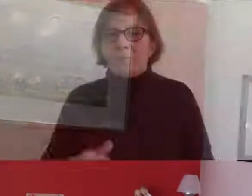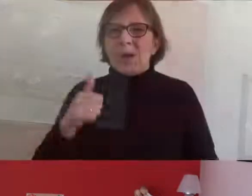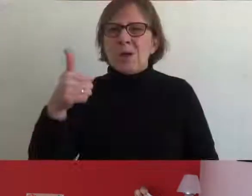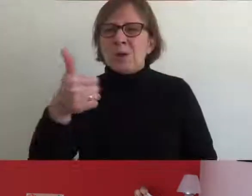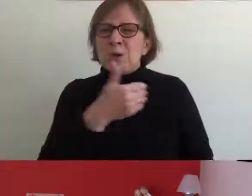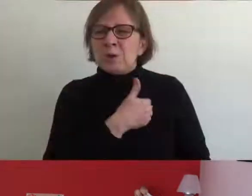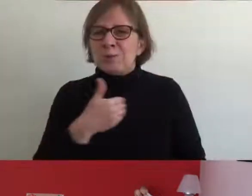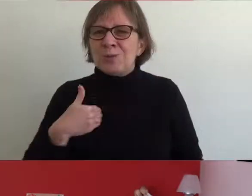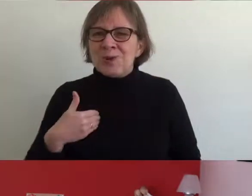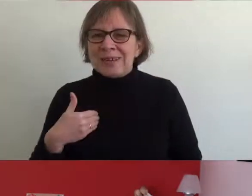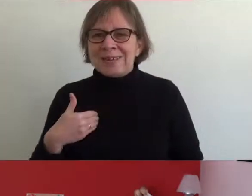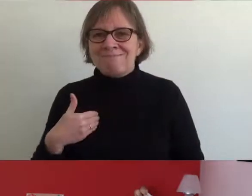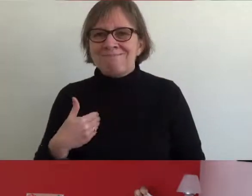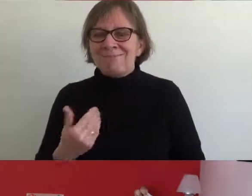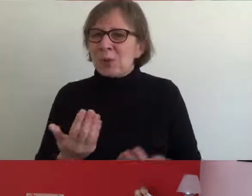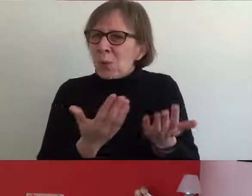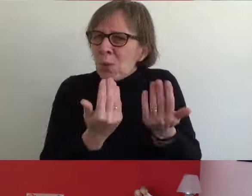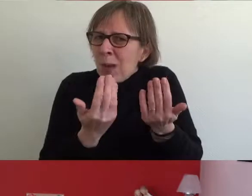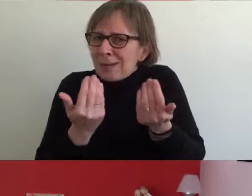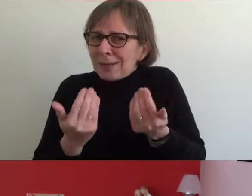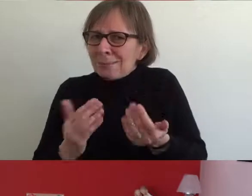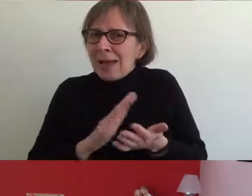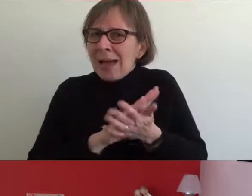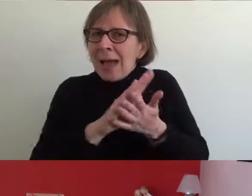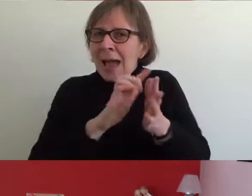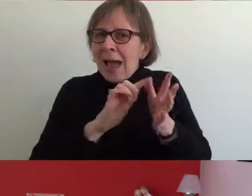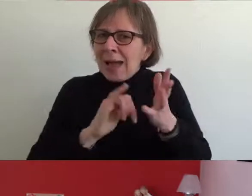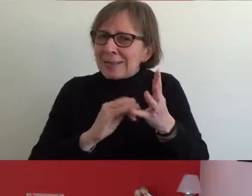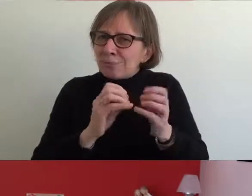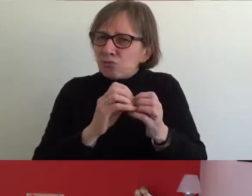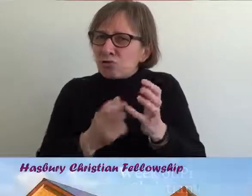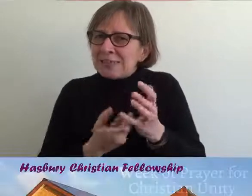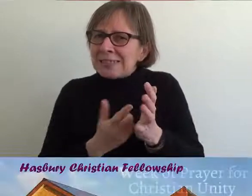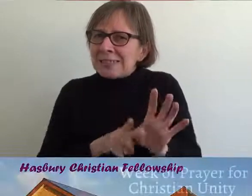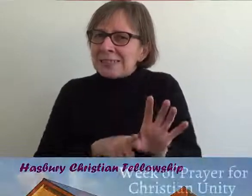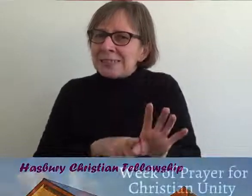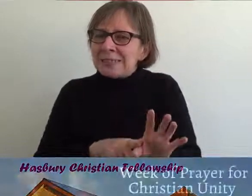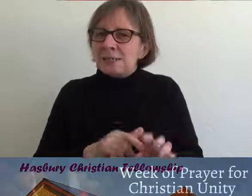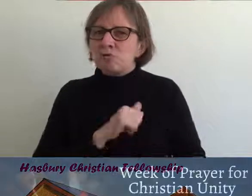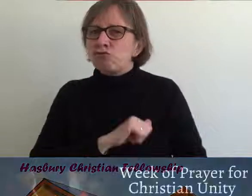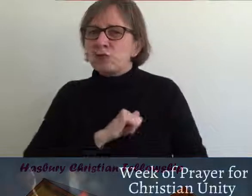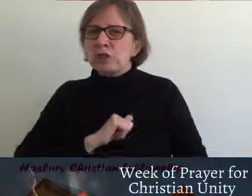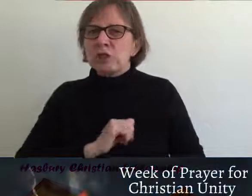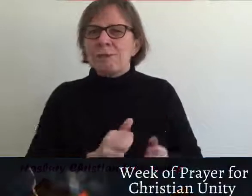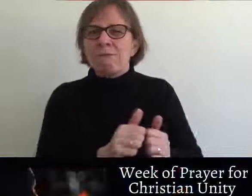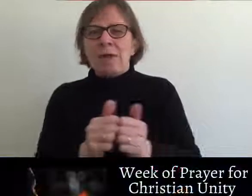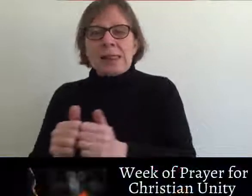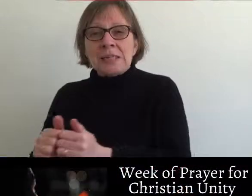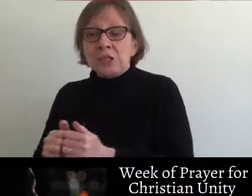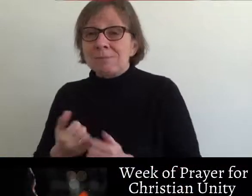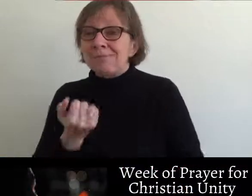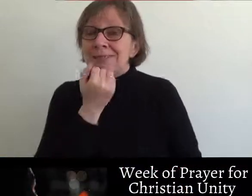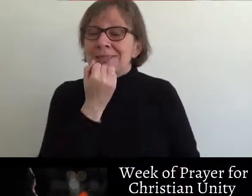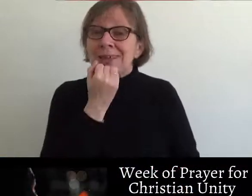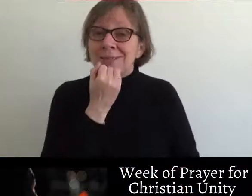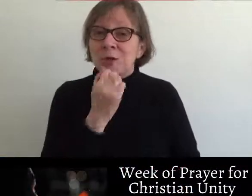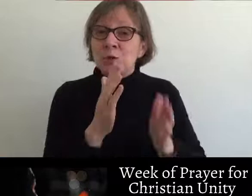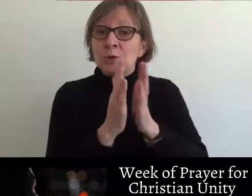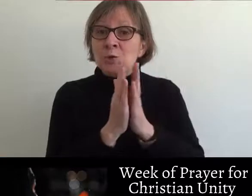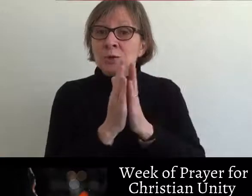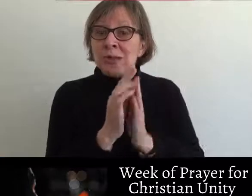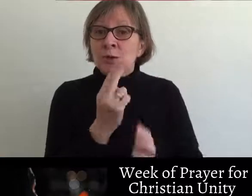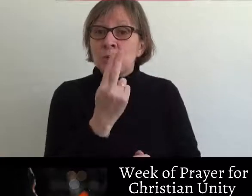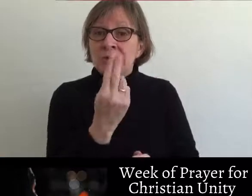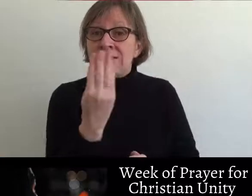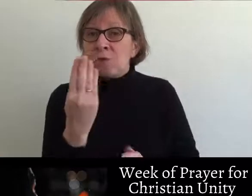Good morning, everybody, and welcome to Hasbury Christian Fellowship. It's Sunday, the 24th of January, and it's lovely to be